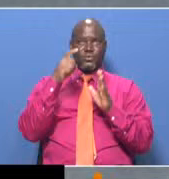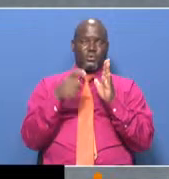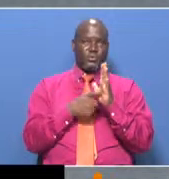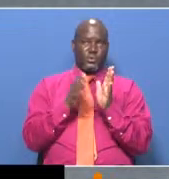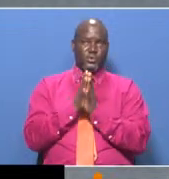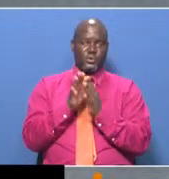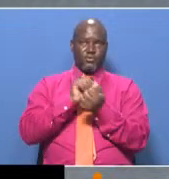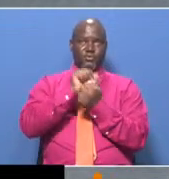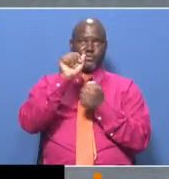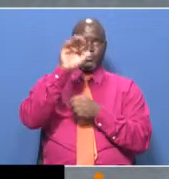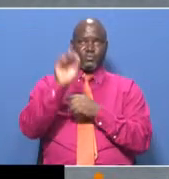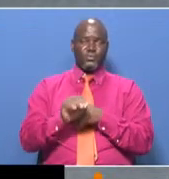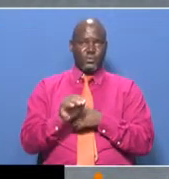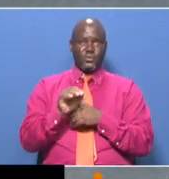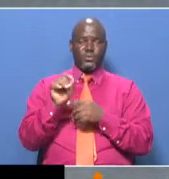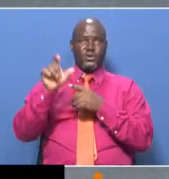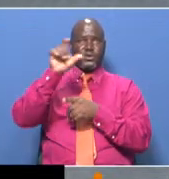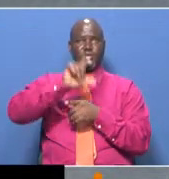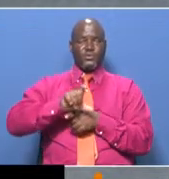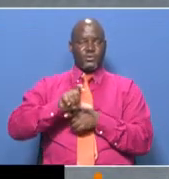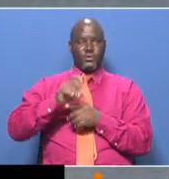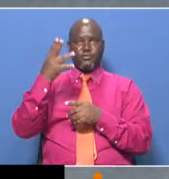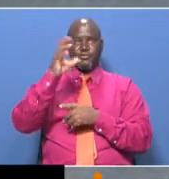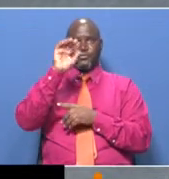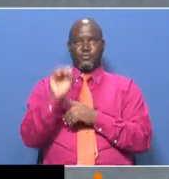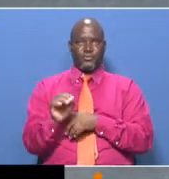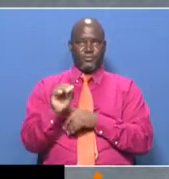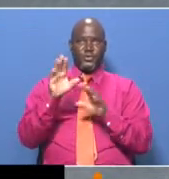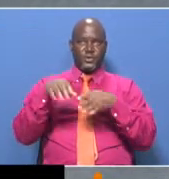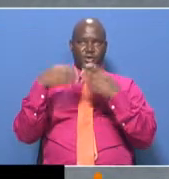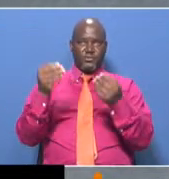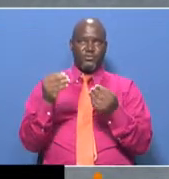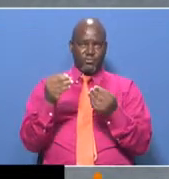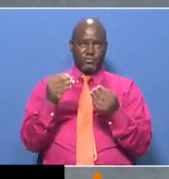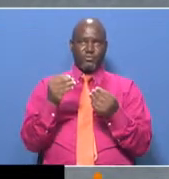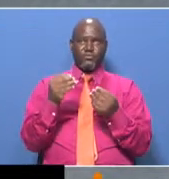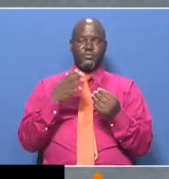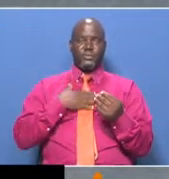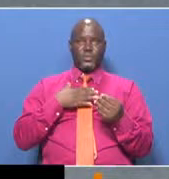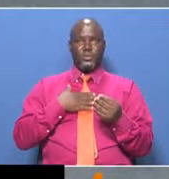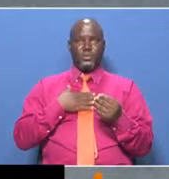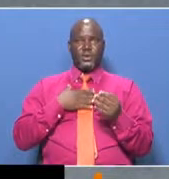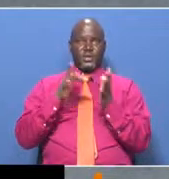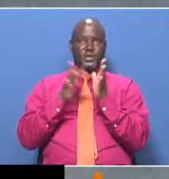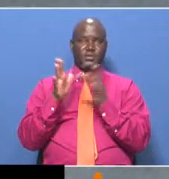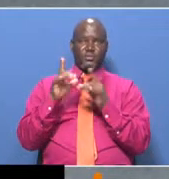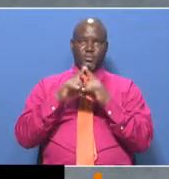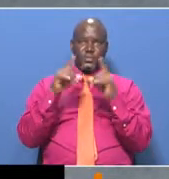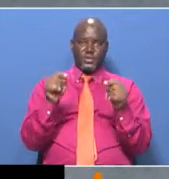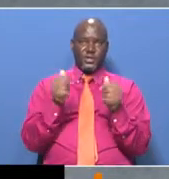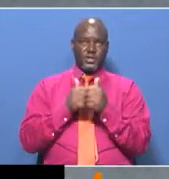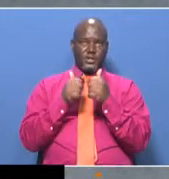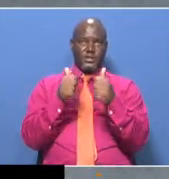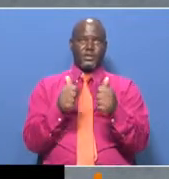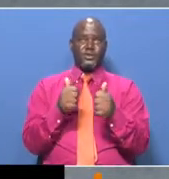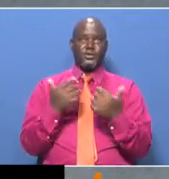the 15% before we increase it to the 40%? I will leave you with a quote from the Bible. Jesus told his